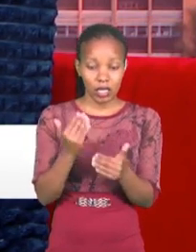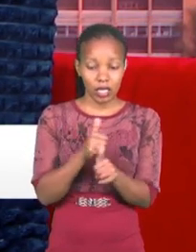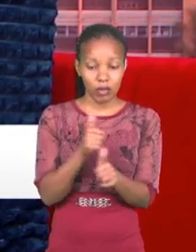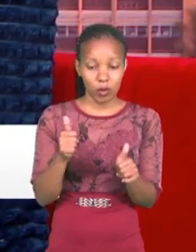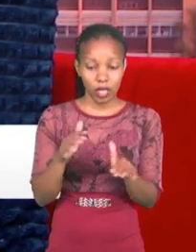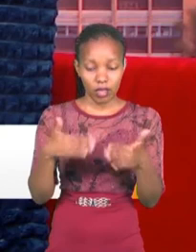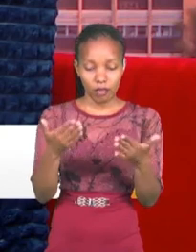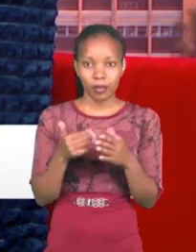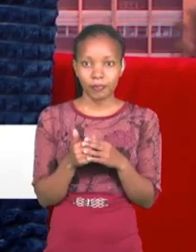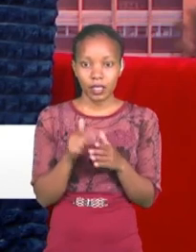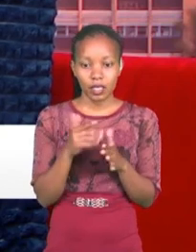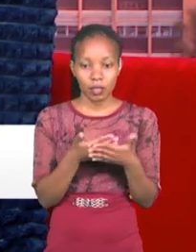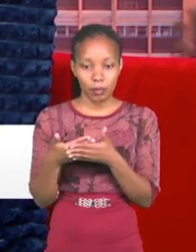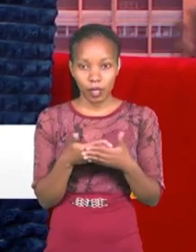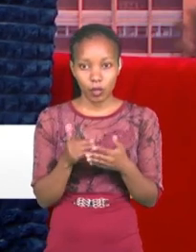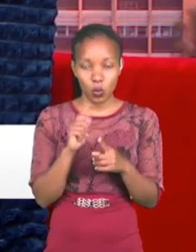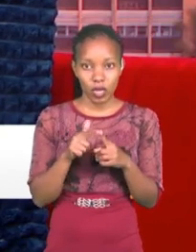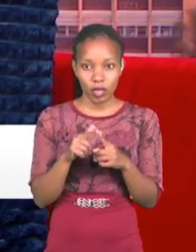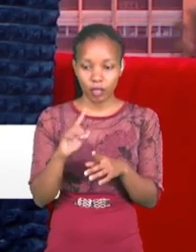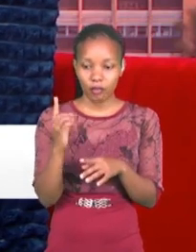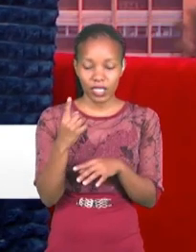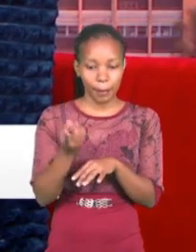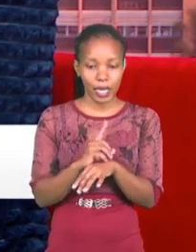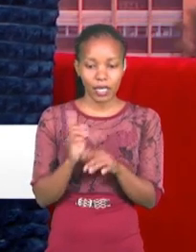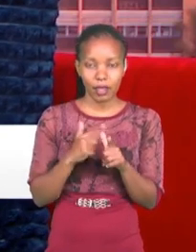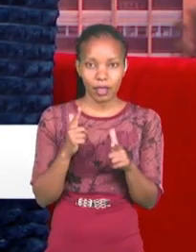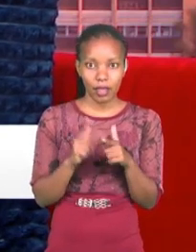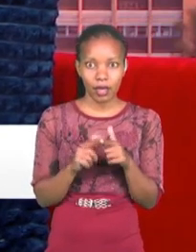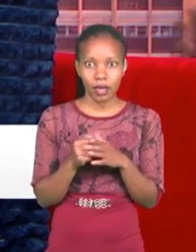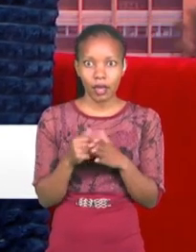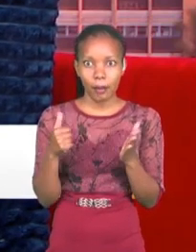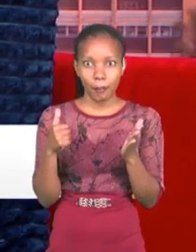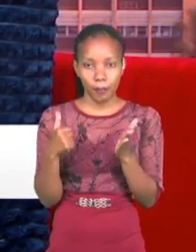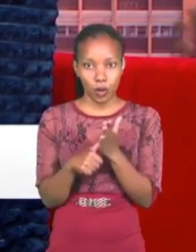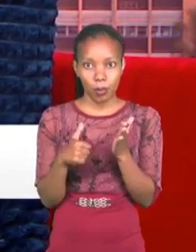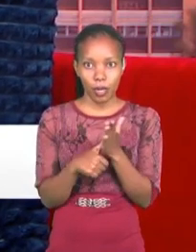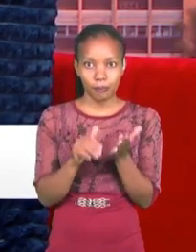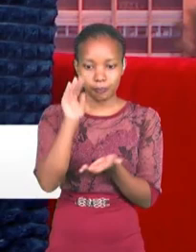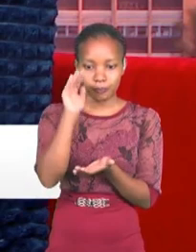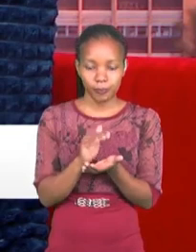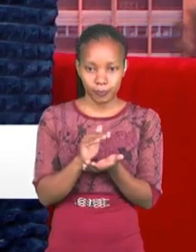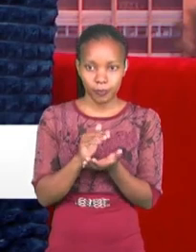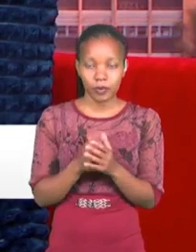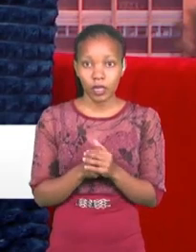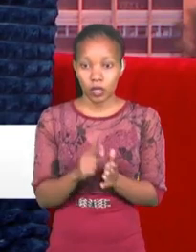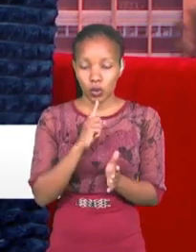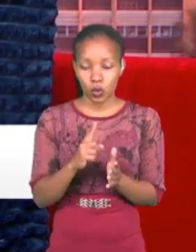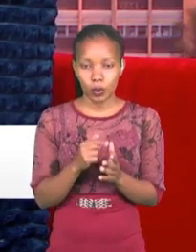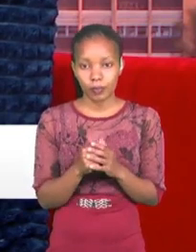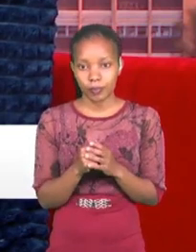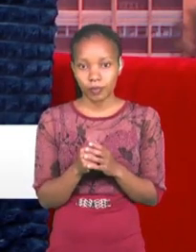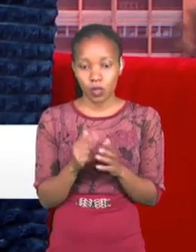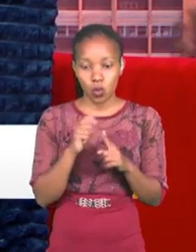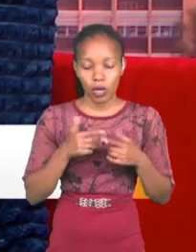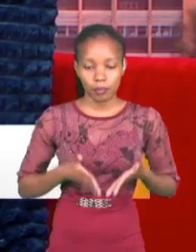be given to these babies during the first minute, mm-hmm. the long-term complications are mm-hmm. decreased. Okay. So the